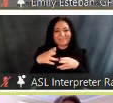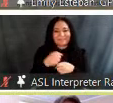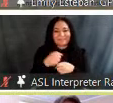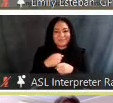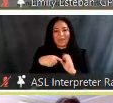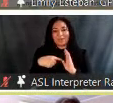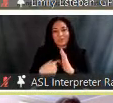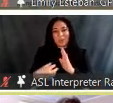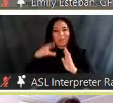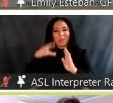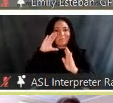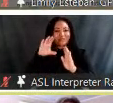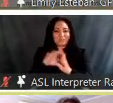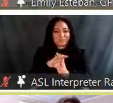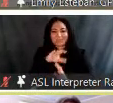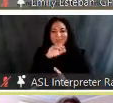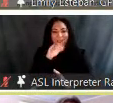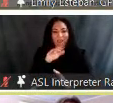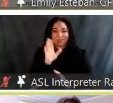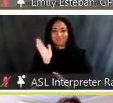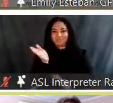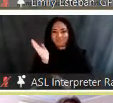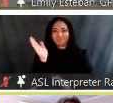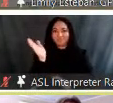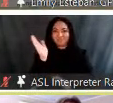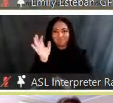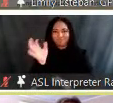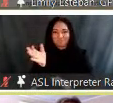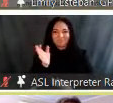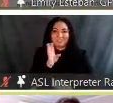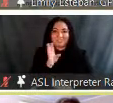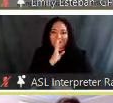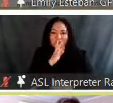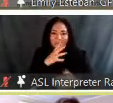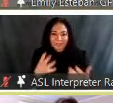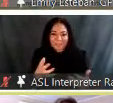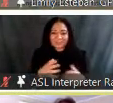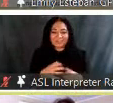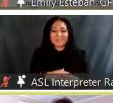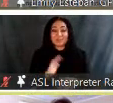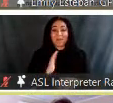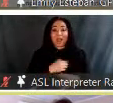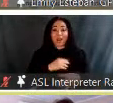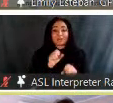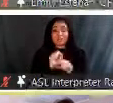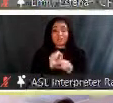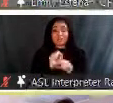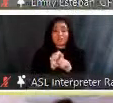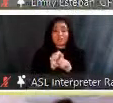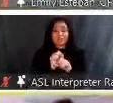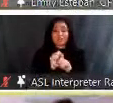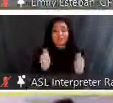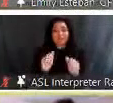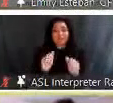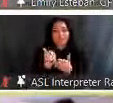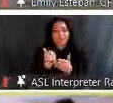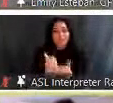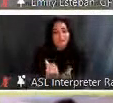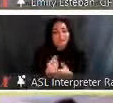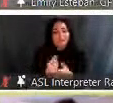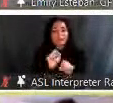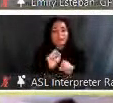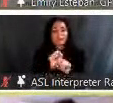talk so much at you. Our task, as Maggie just said, is to try to help the work group understand